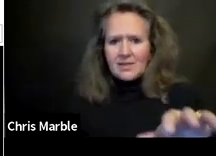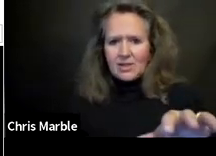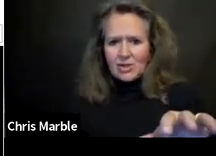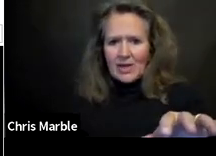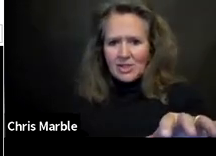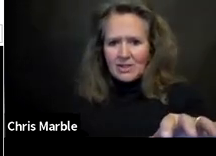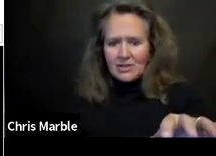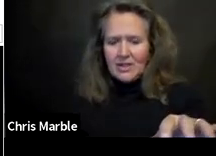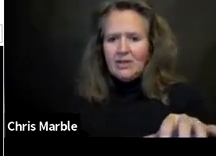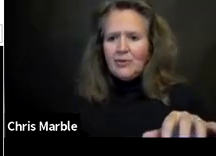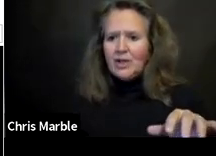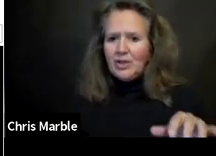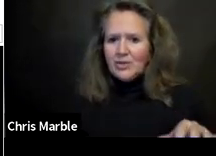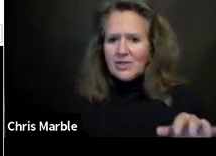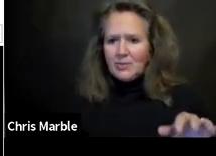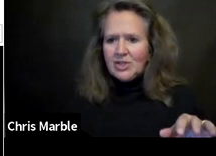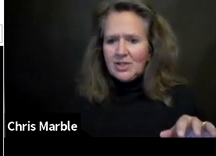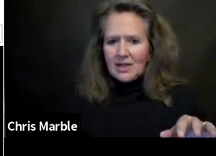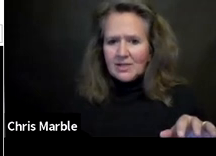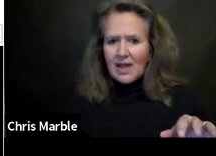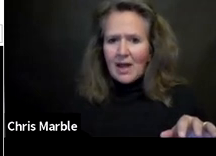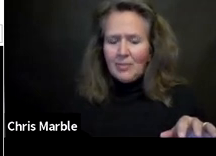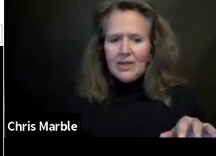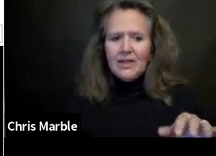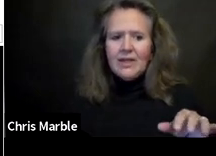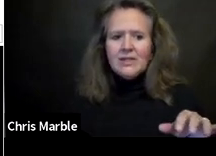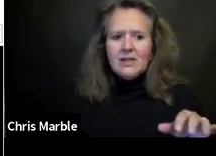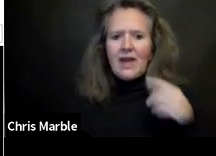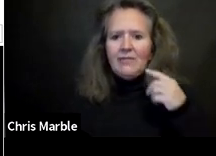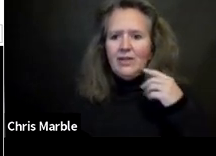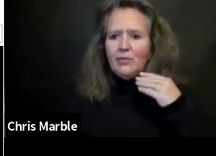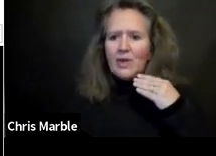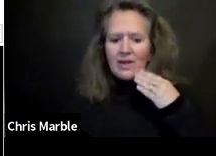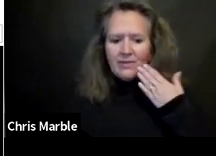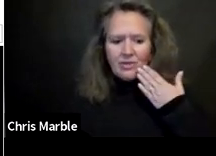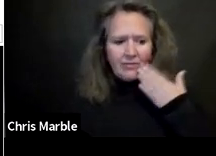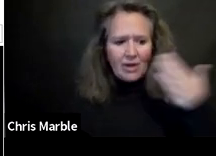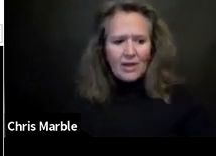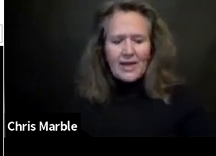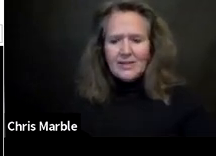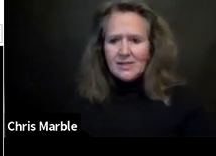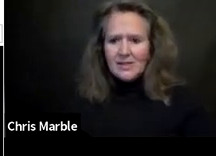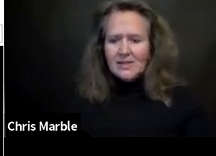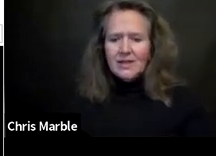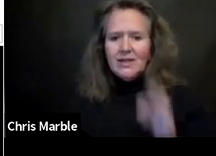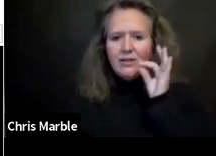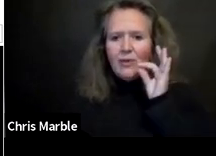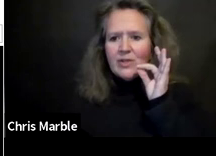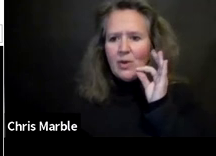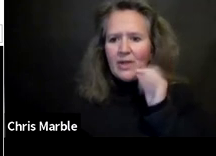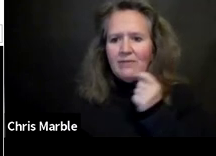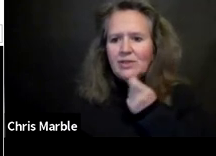In this situation, if you're going to use a speech to text app, instead of having your voice have it travel all that distance,